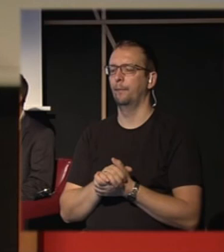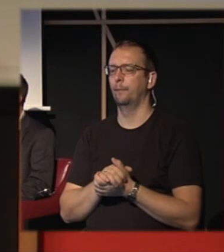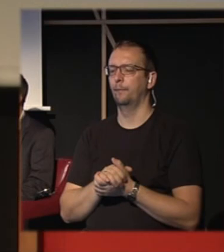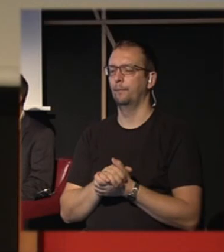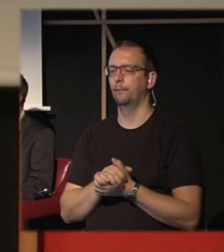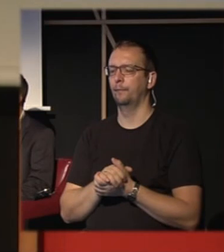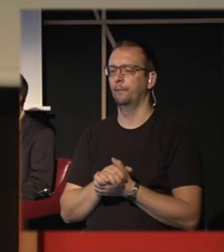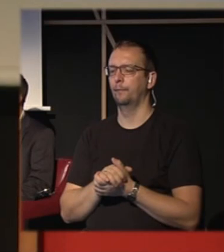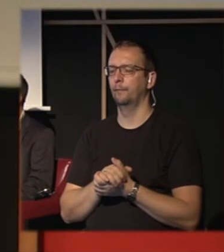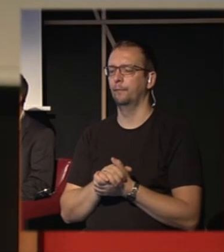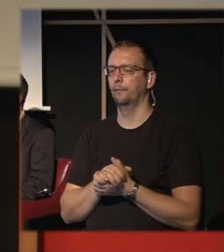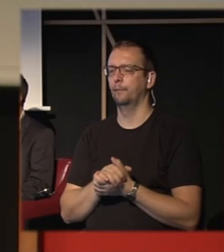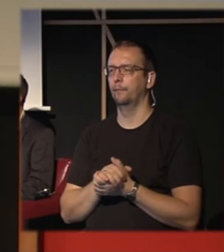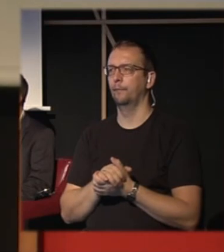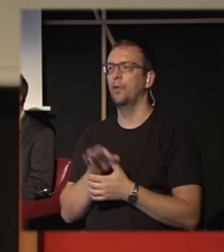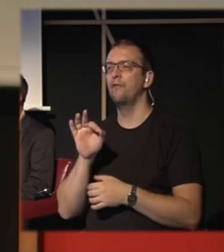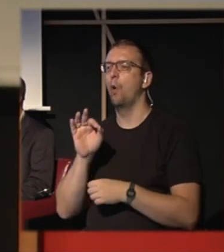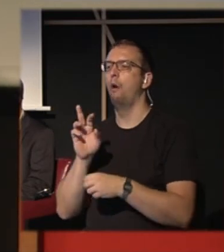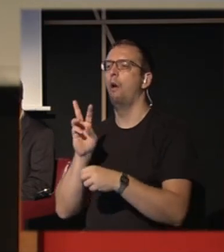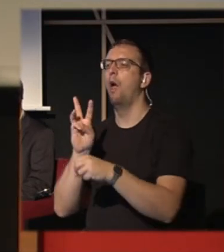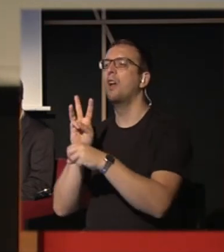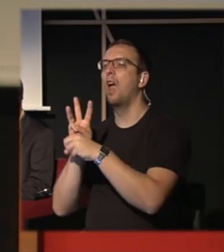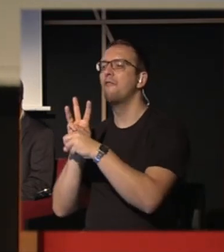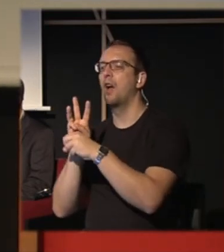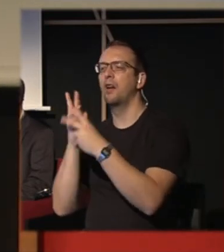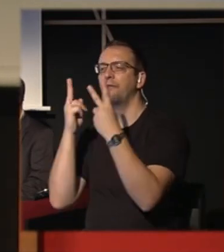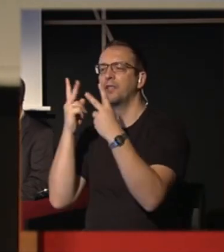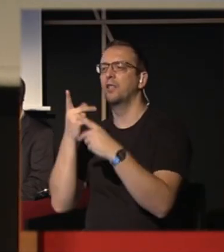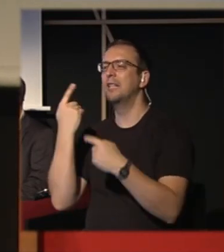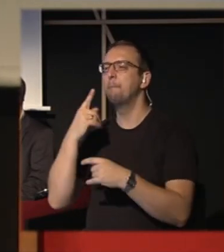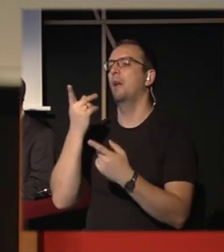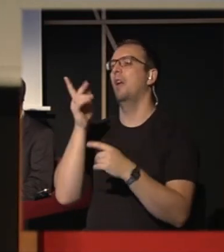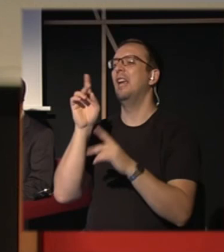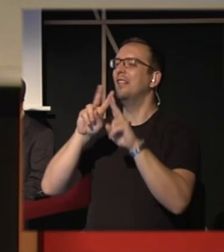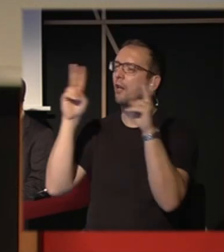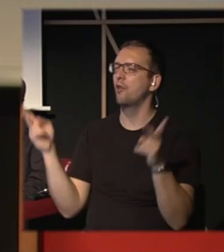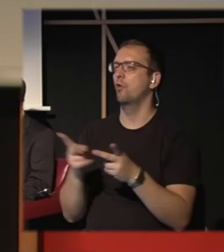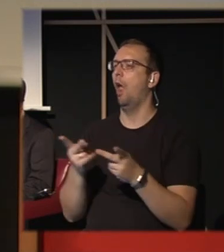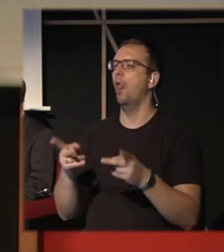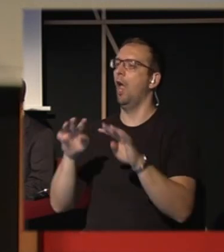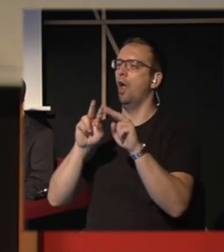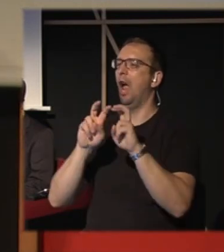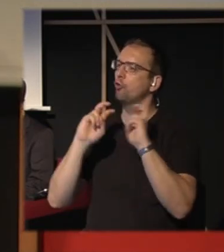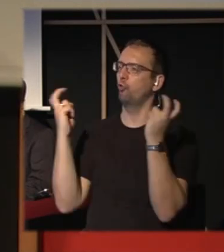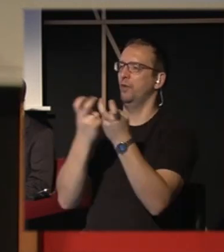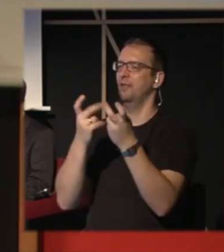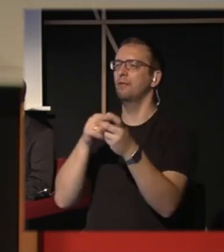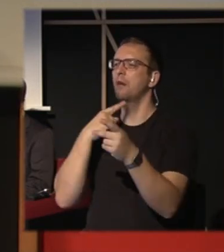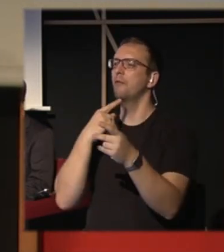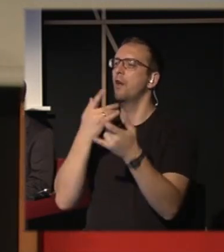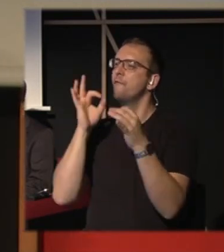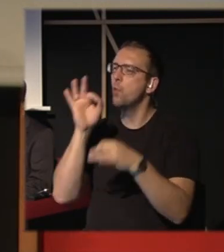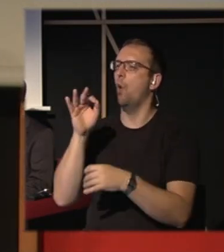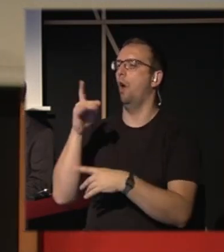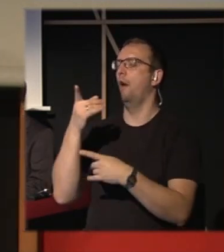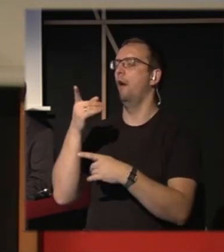play, before we finally reach UEFA Euro 2020, and hopefully more work can be done there too. If